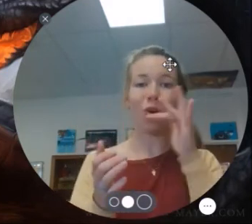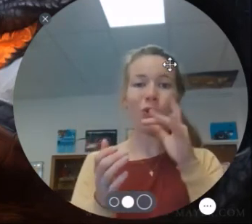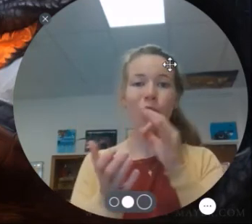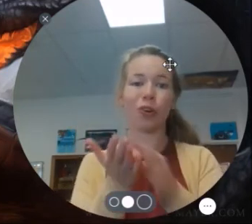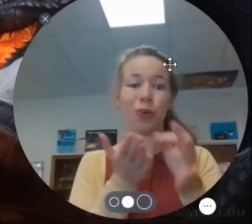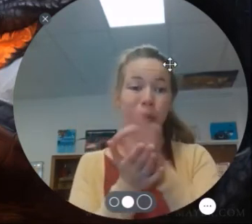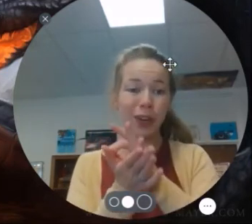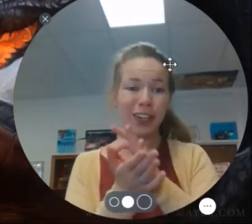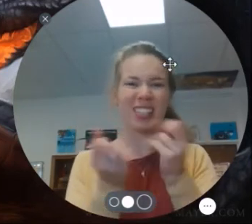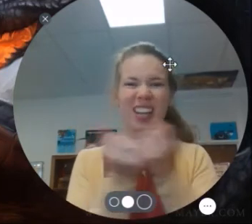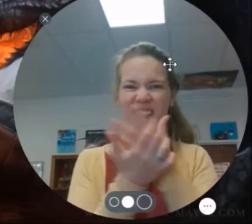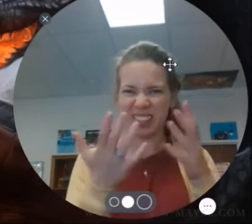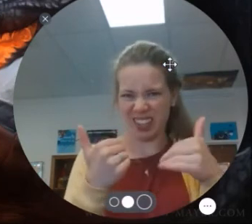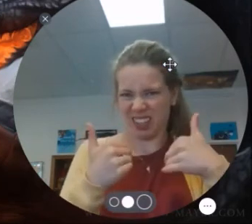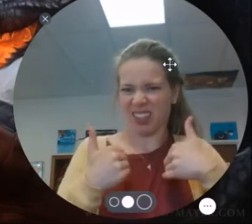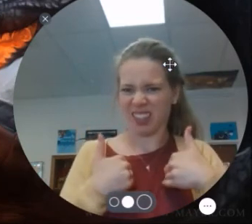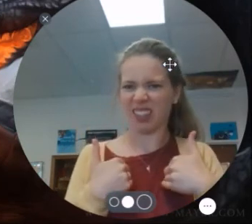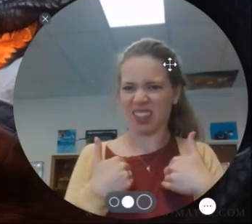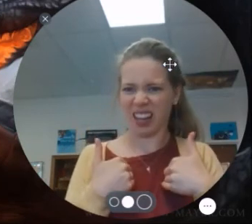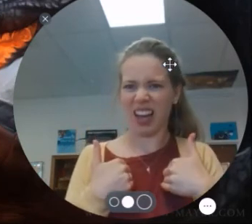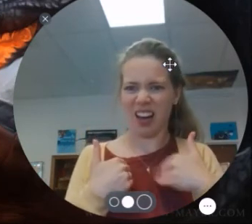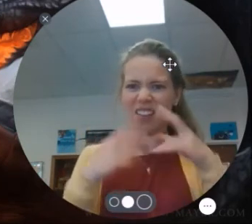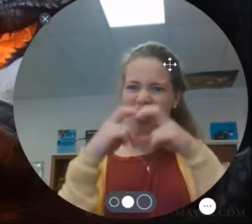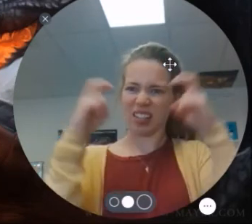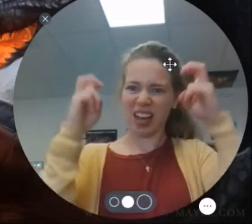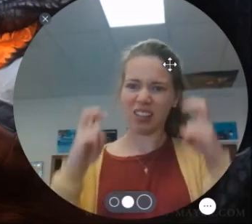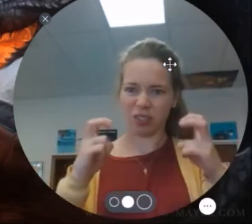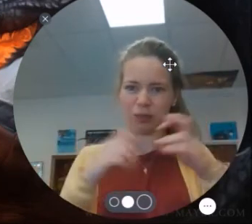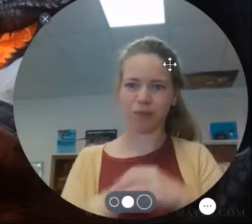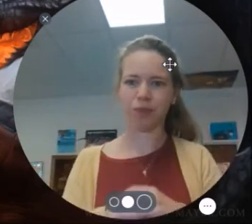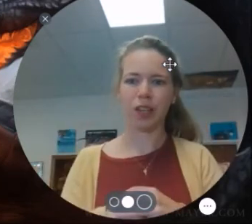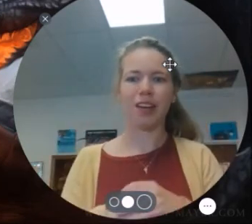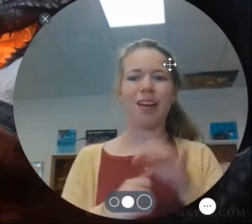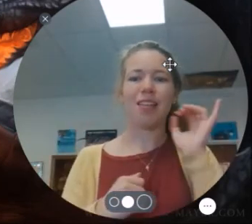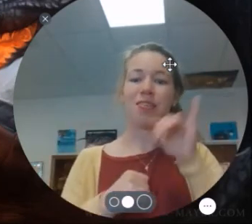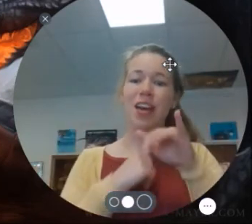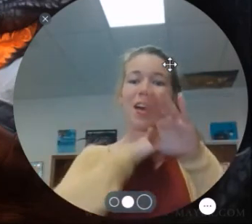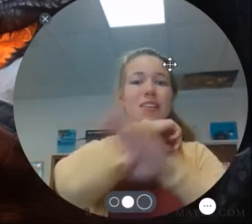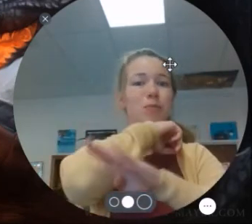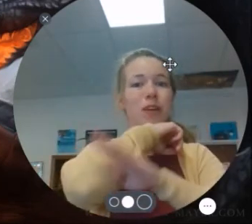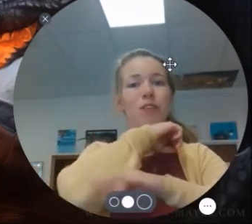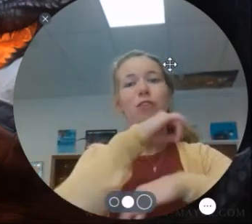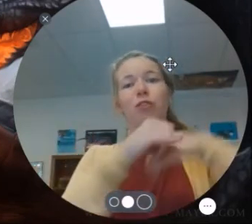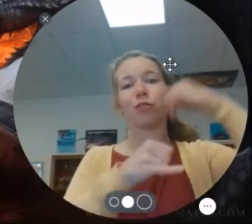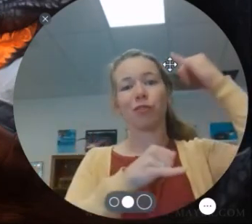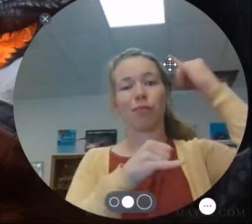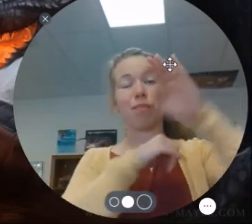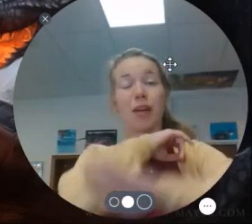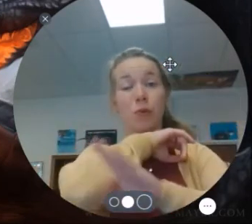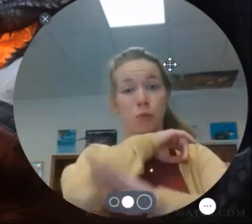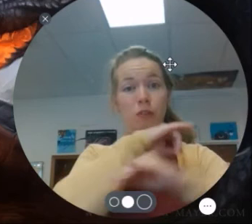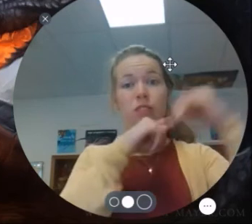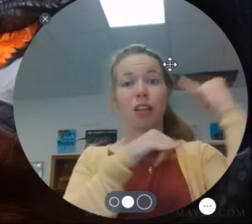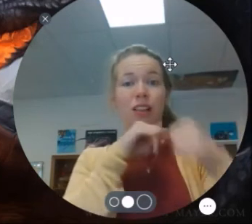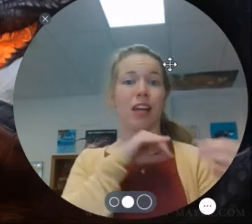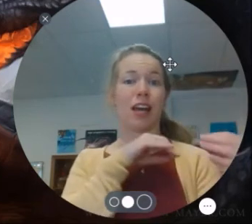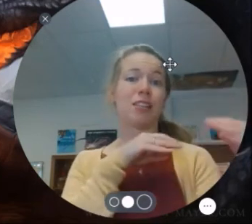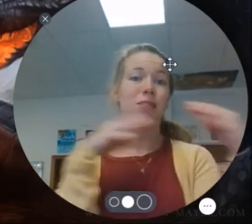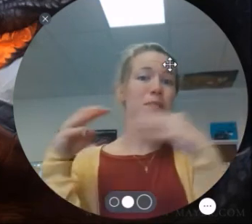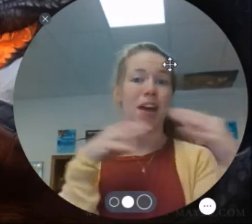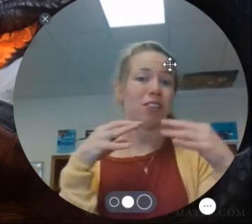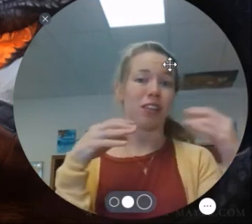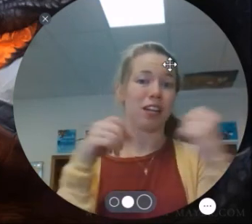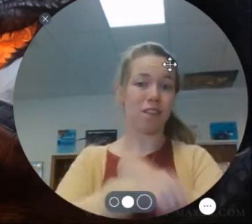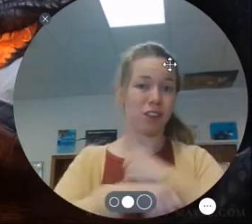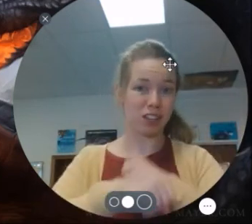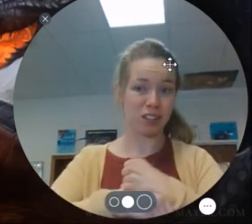their gold, coins, everything they have in the castle. And that is Beowulf's